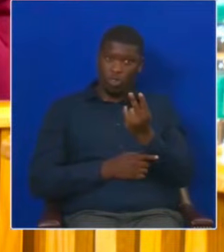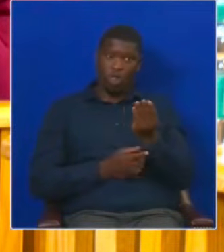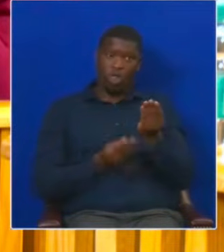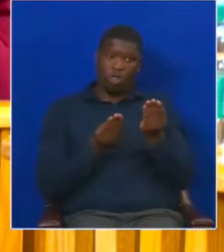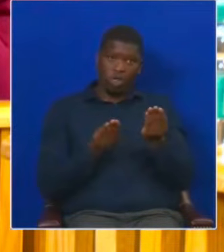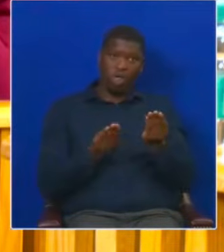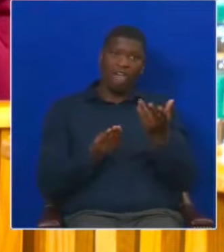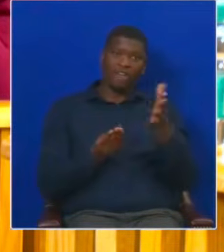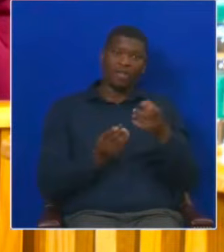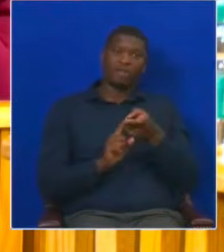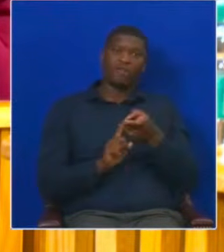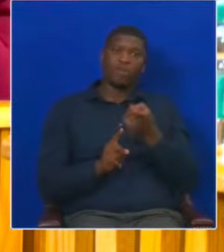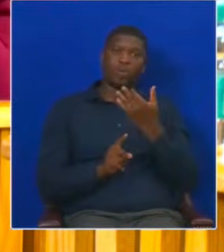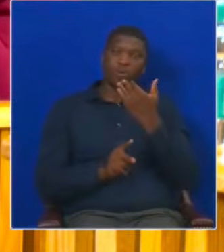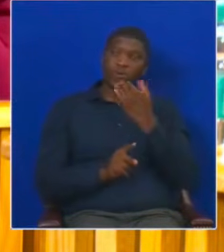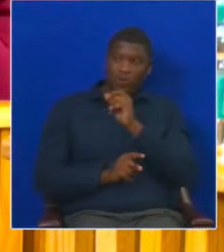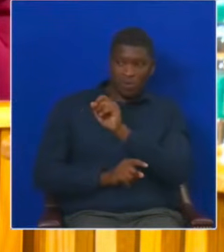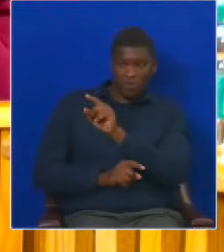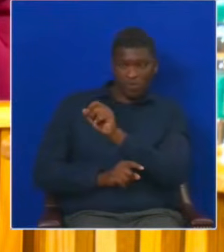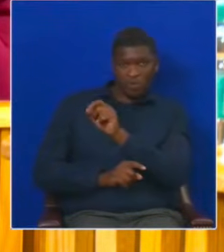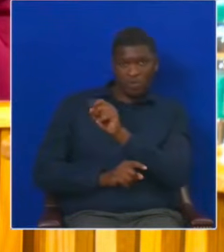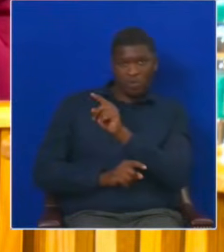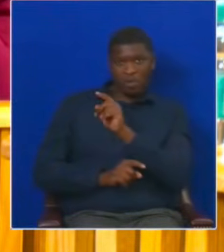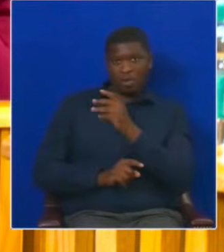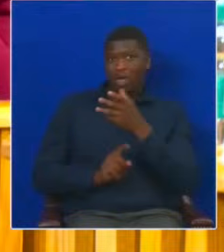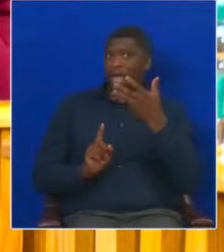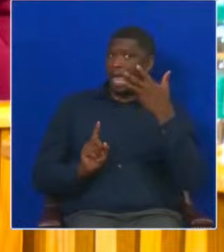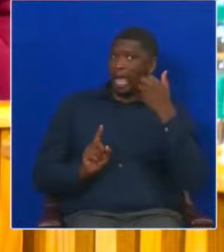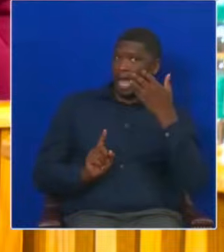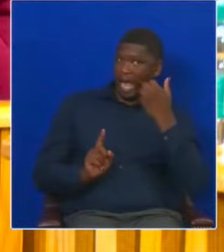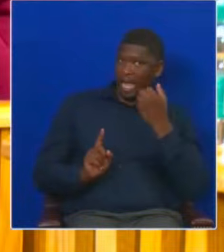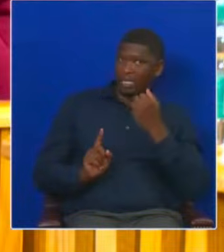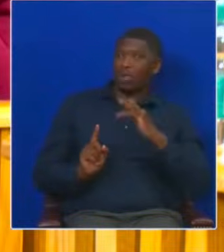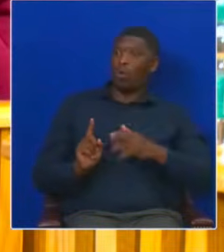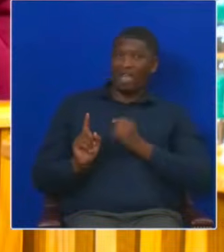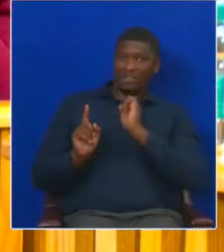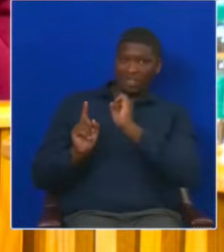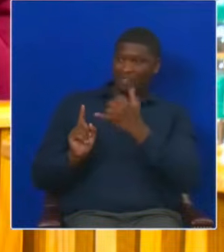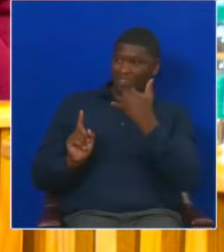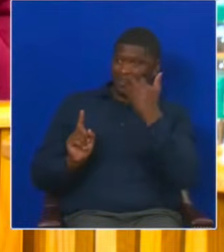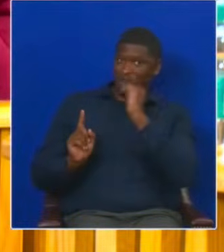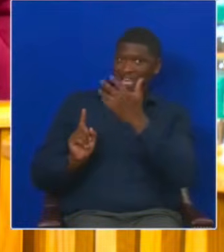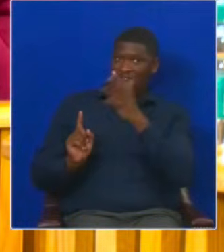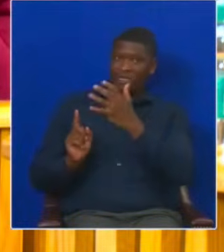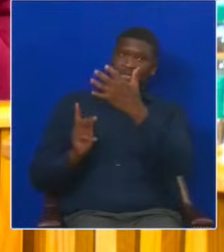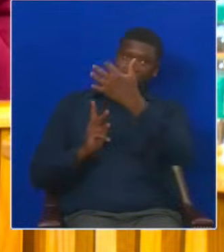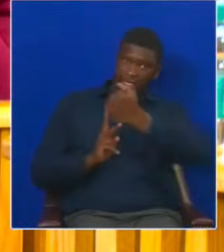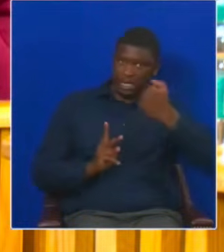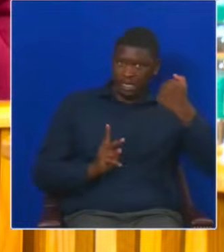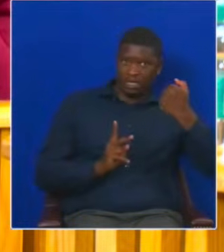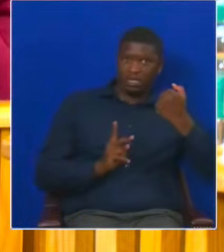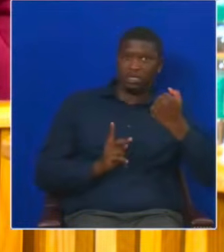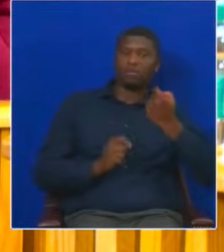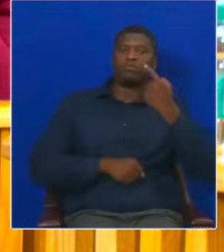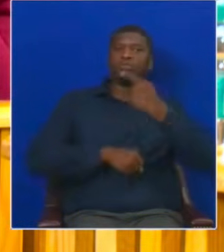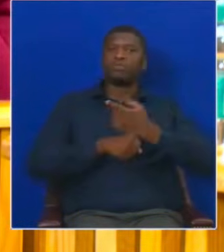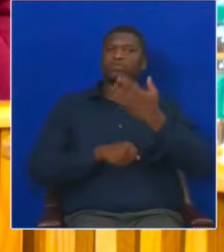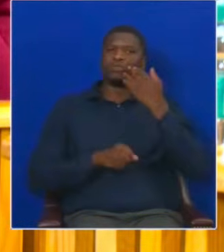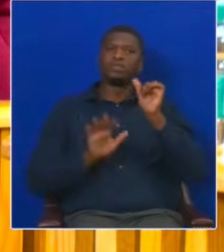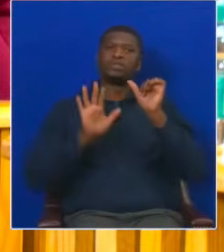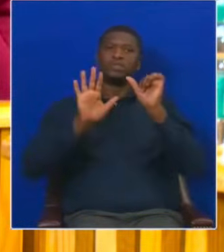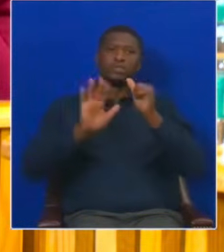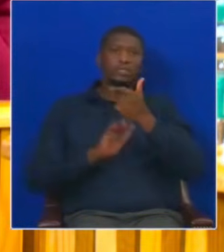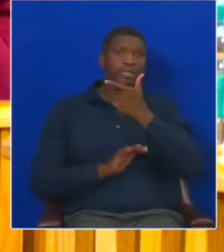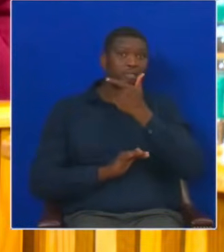Mr. and Mrs. Madlanga. The first on the 6th of December from the operation at their house, and